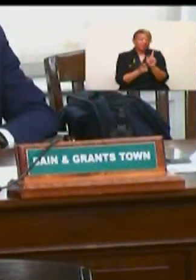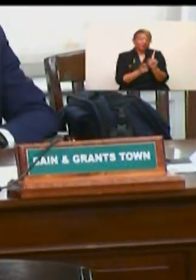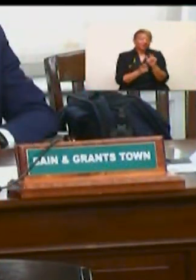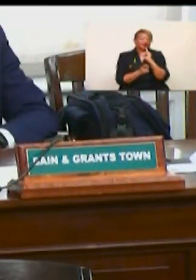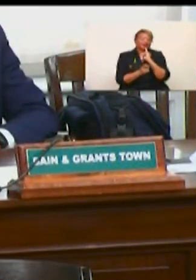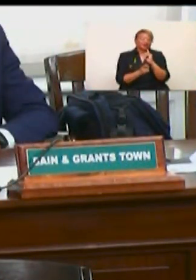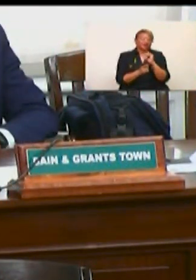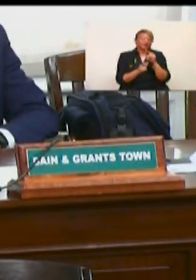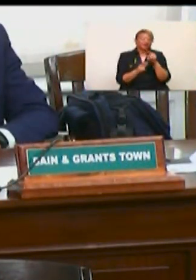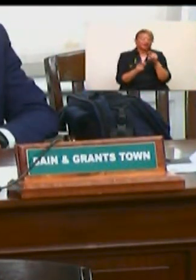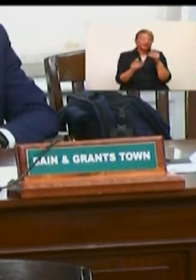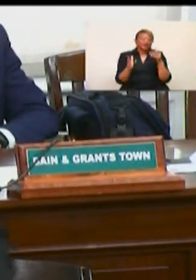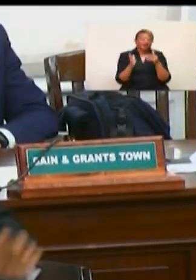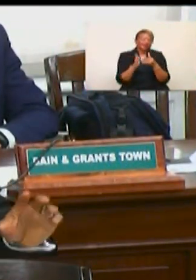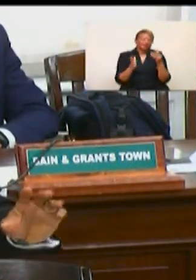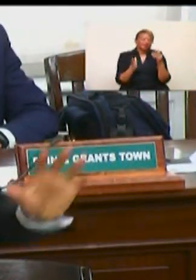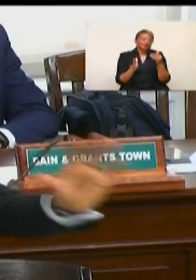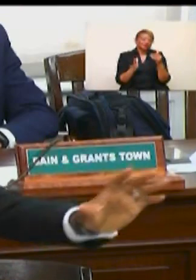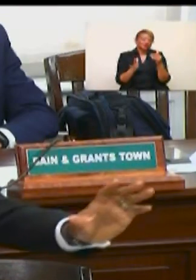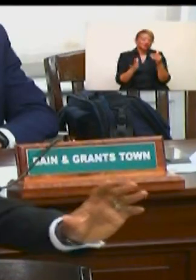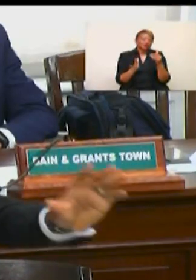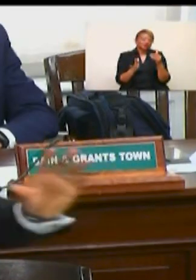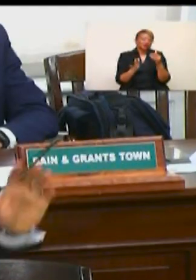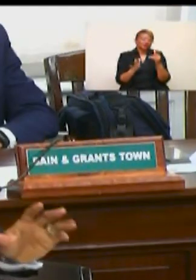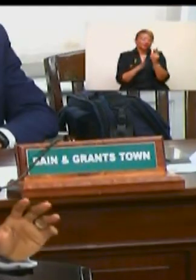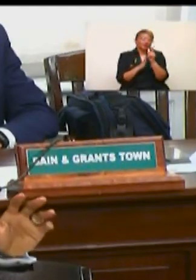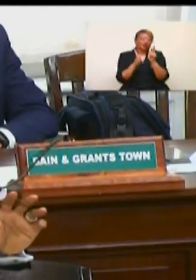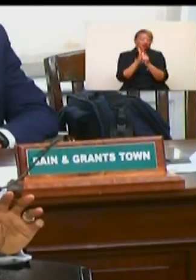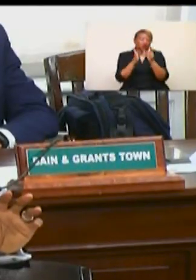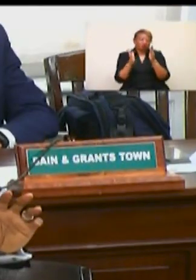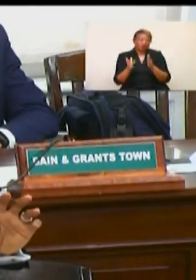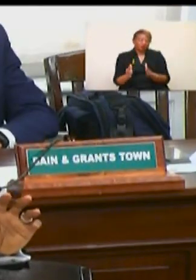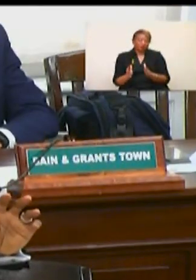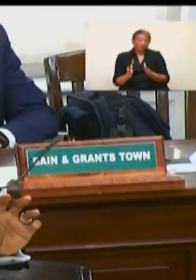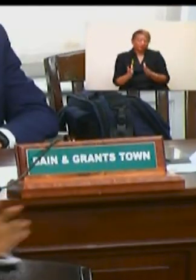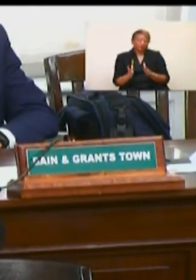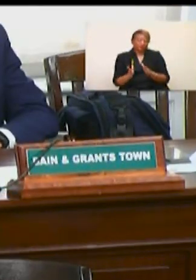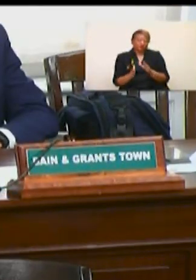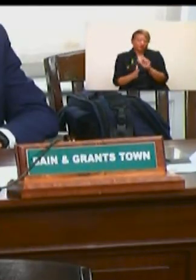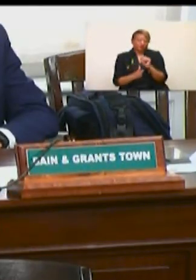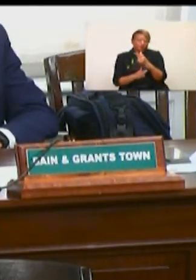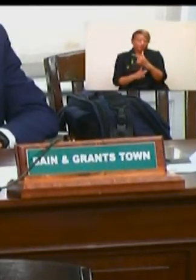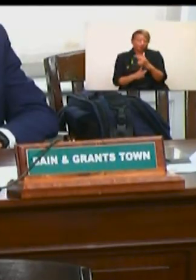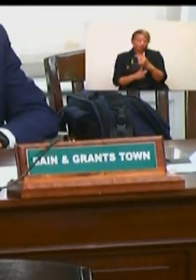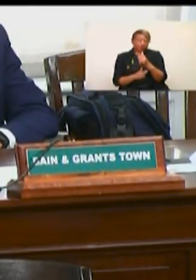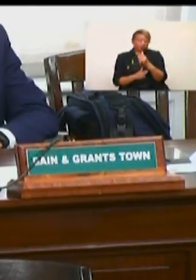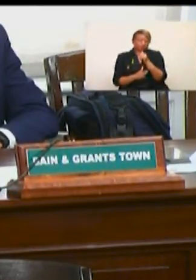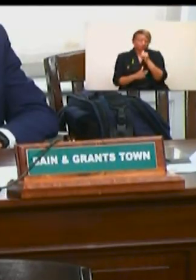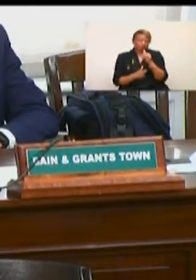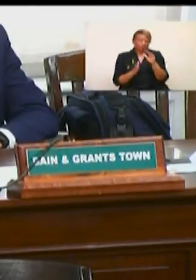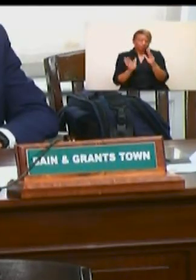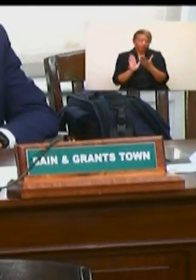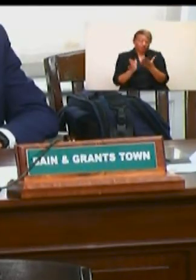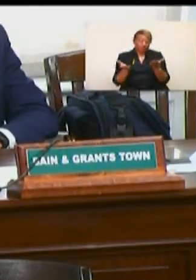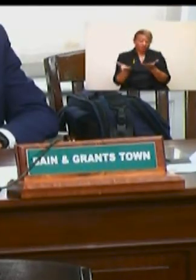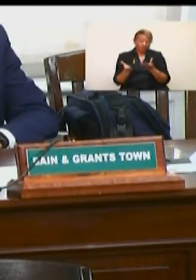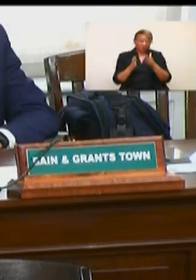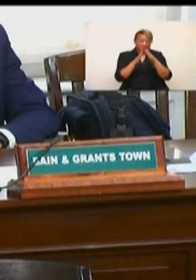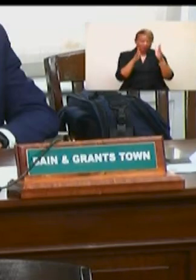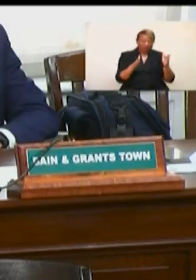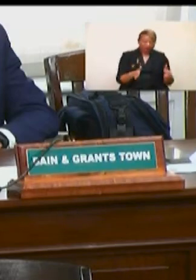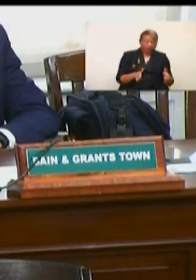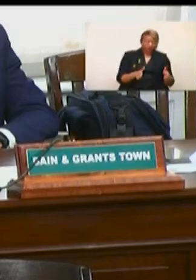is against the backdrop of an attorney, former attorney general, who was not present here in the House,